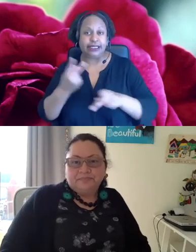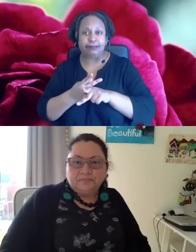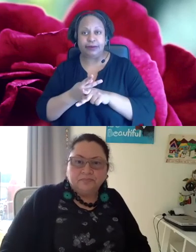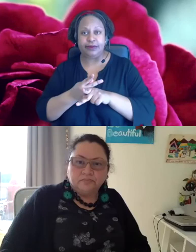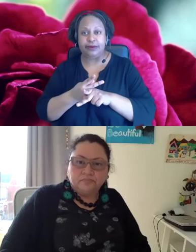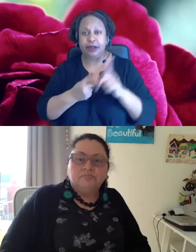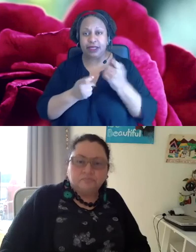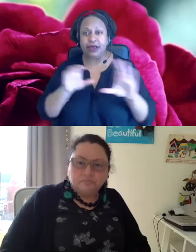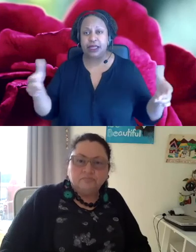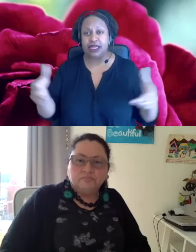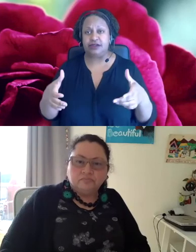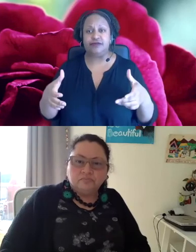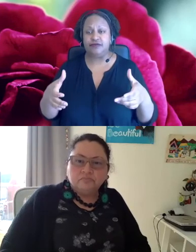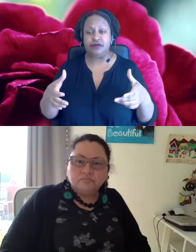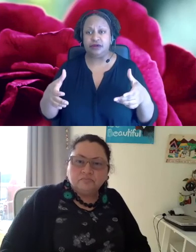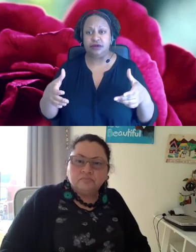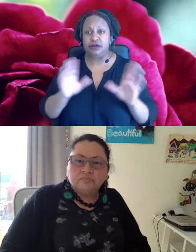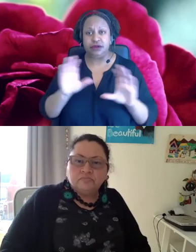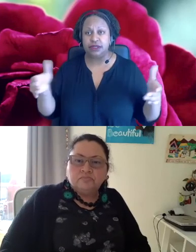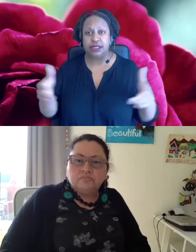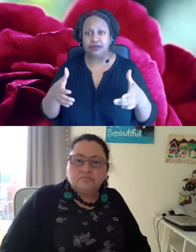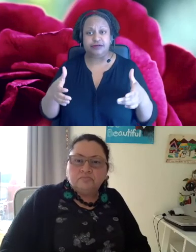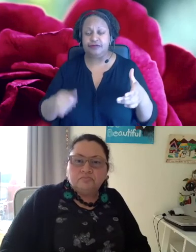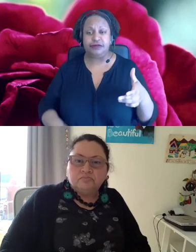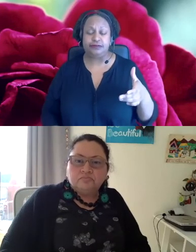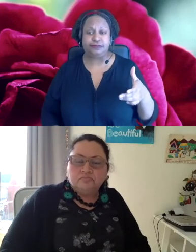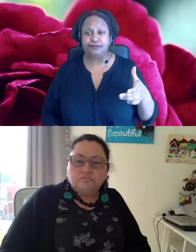it's a collective. The collective is not